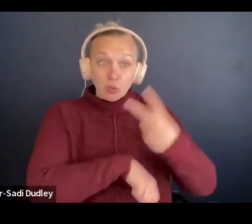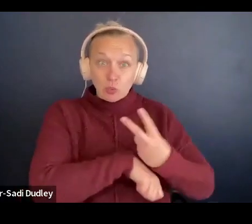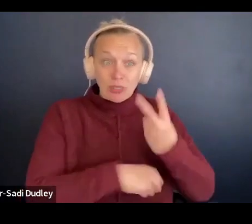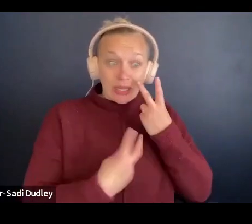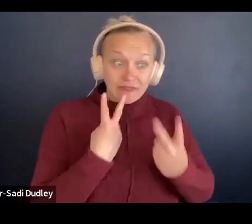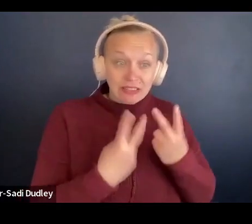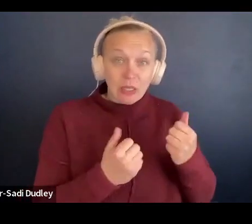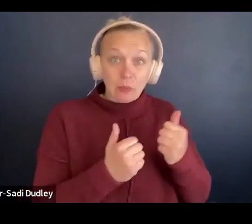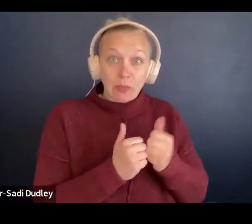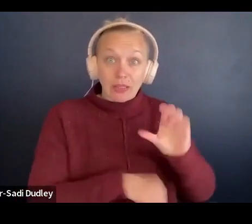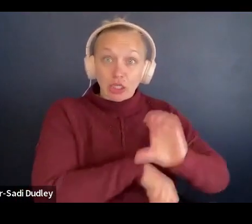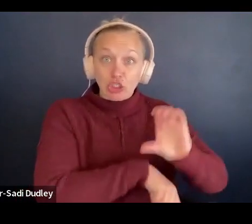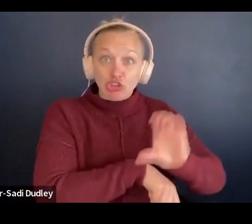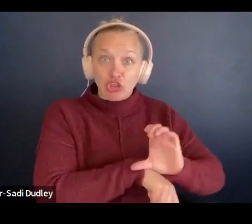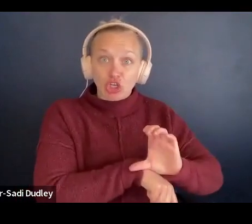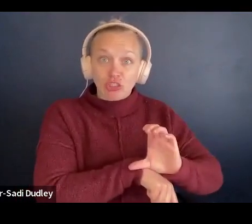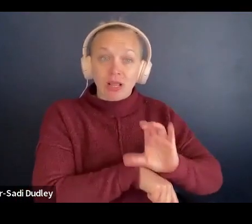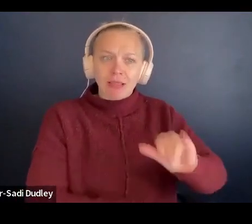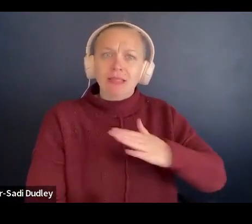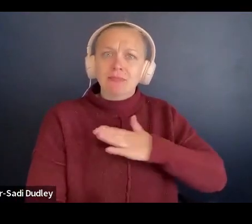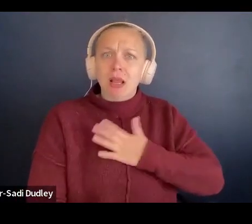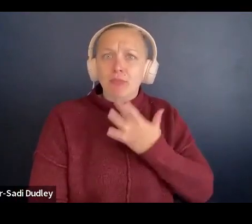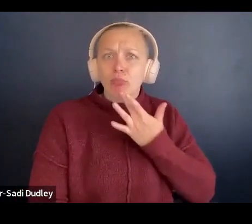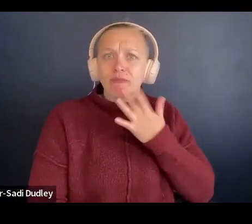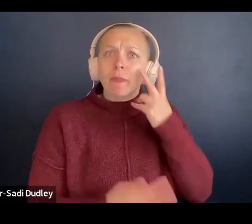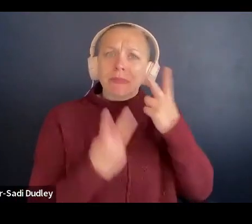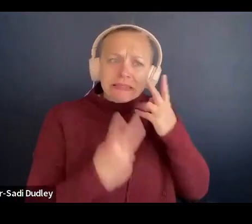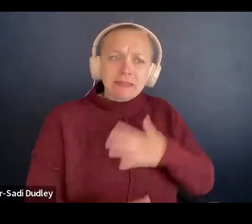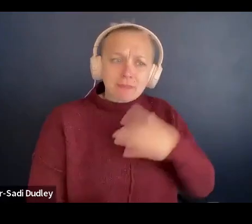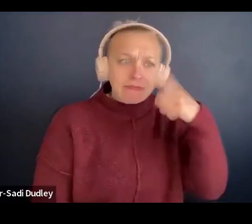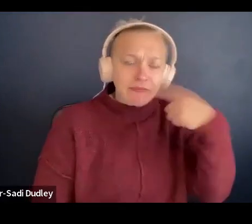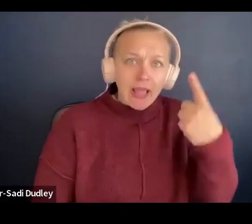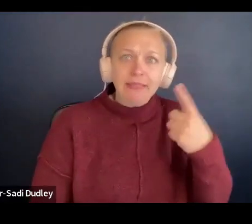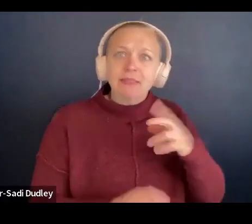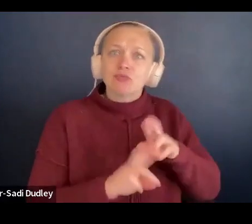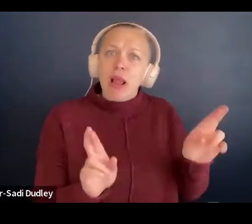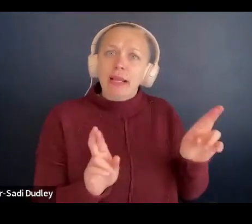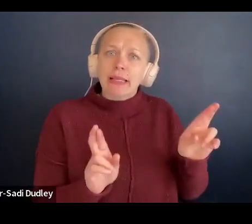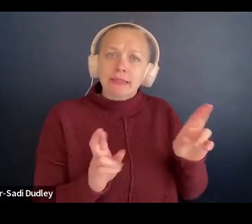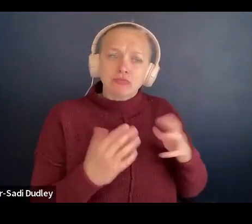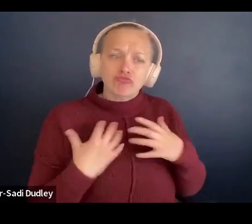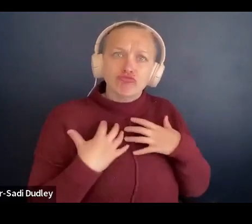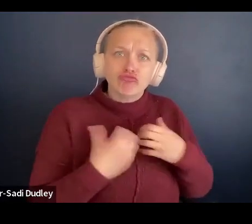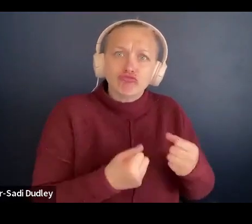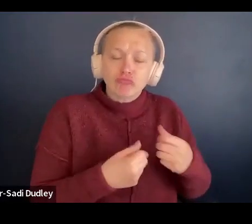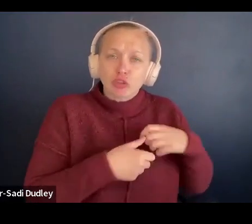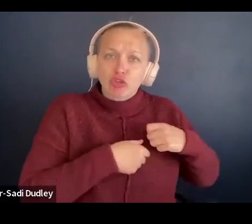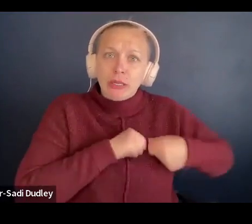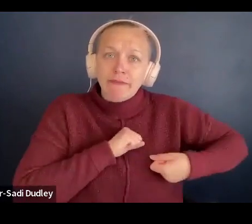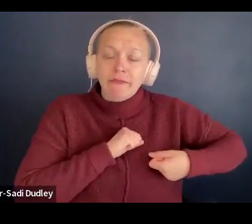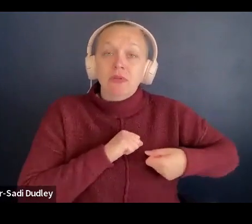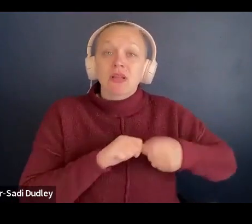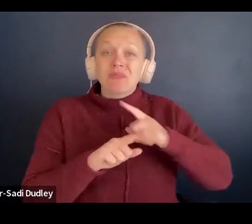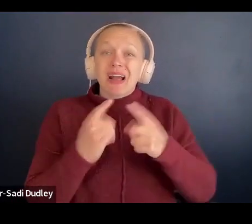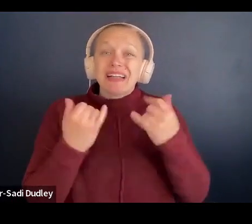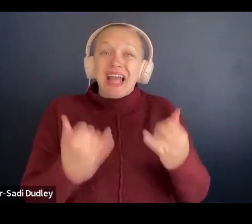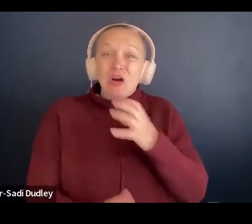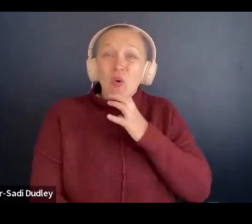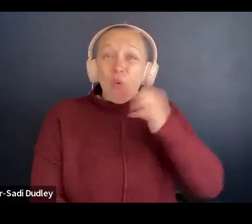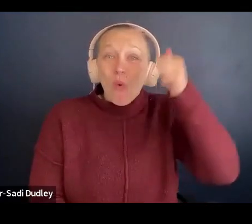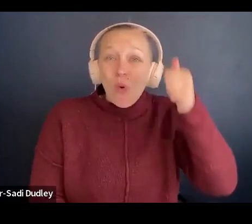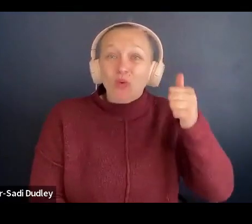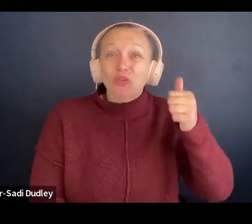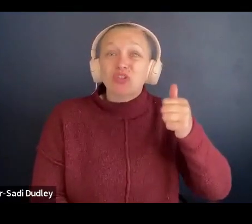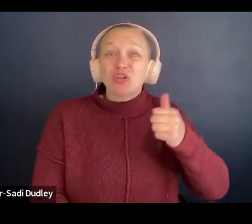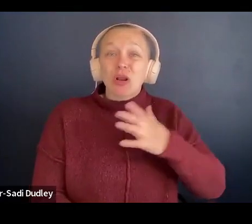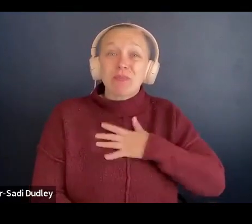be the way that I wanted to go personally. However, as I age in the future and, my kids get older, my social